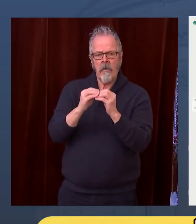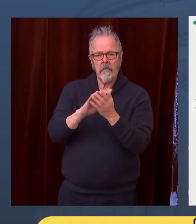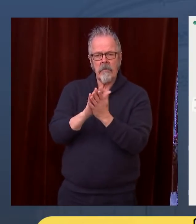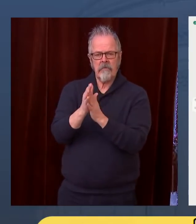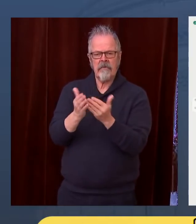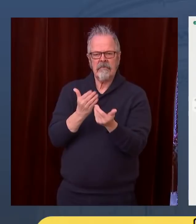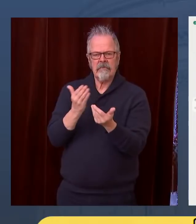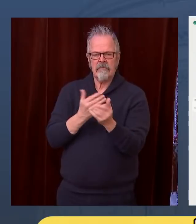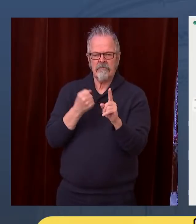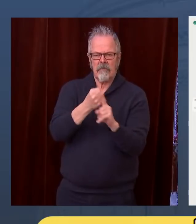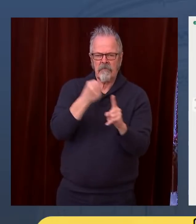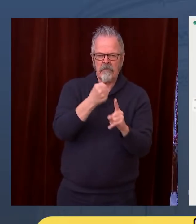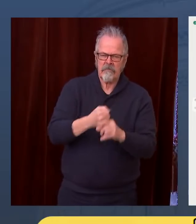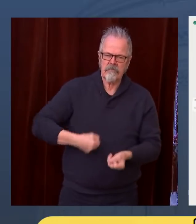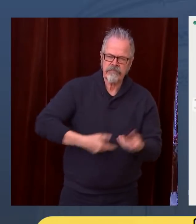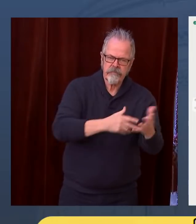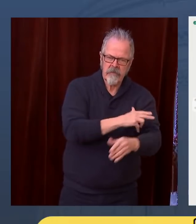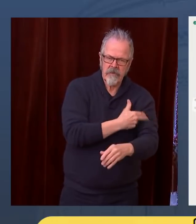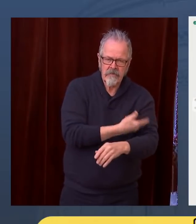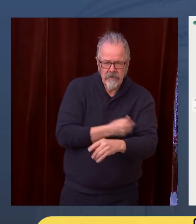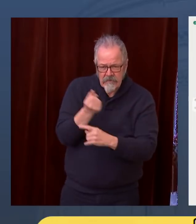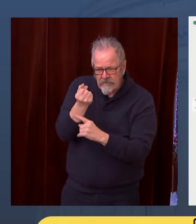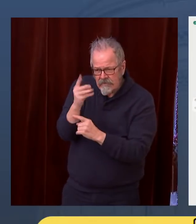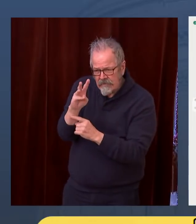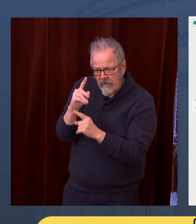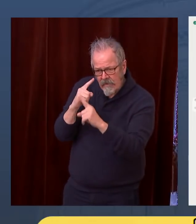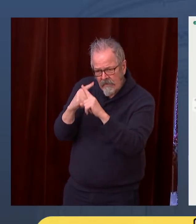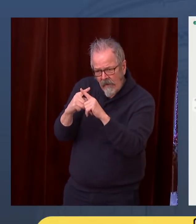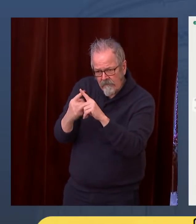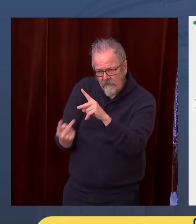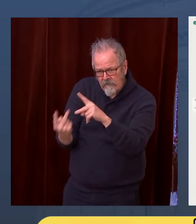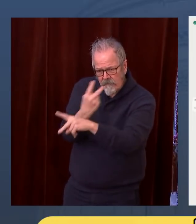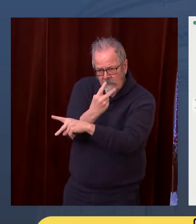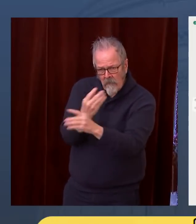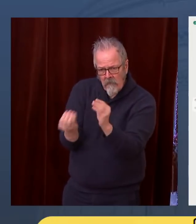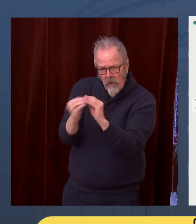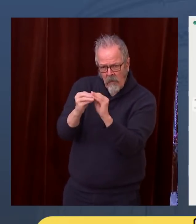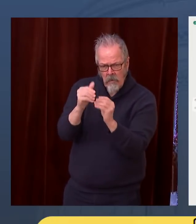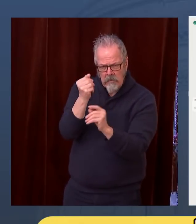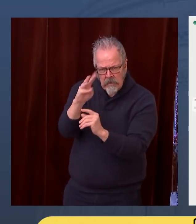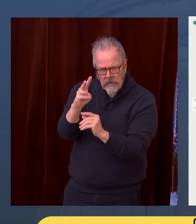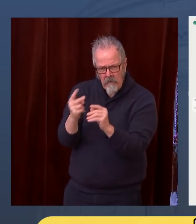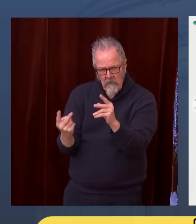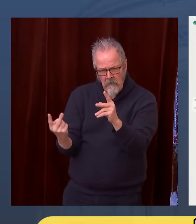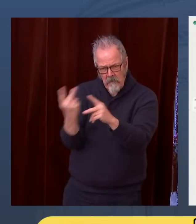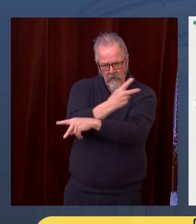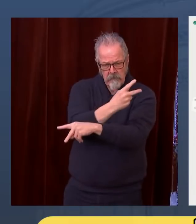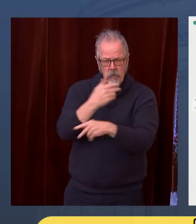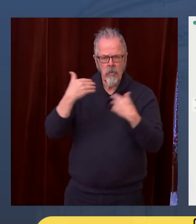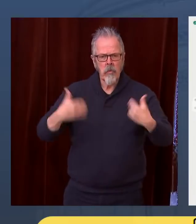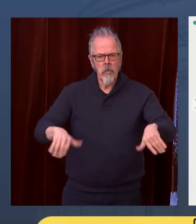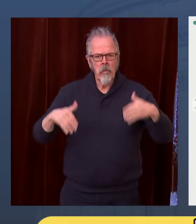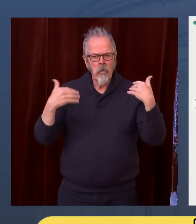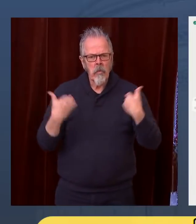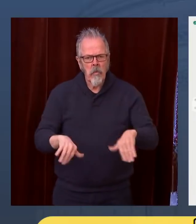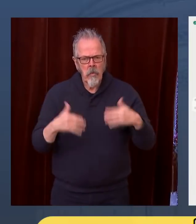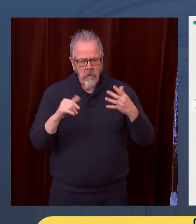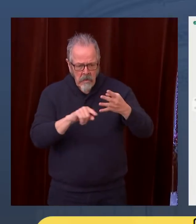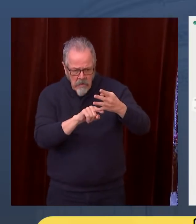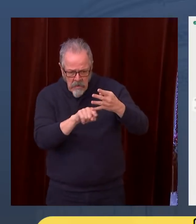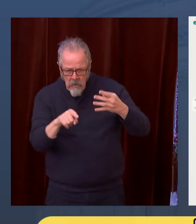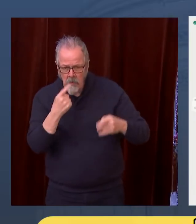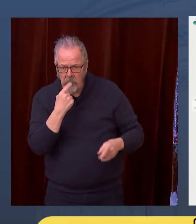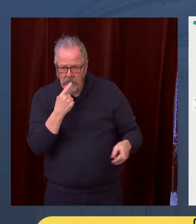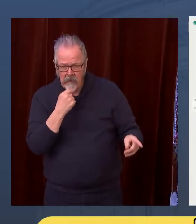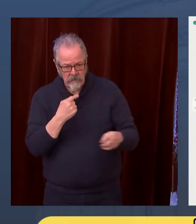COVID-19, 16 times. These vaccines work big time. And I must share with you that the threat of